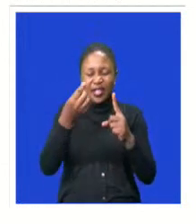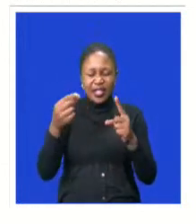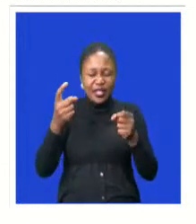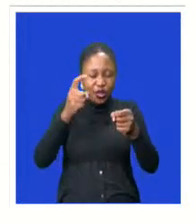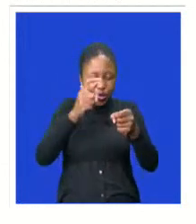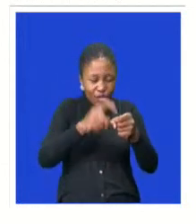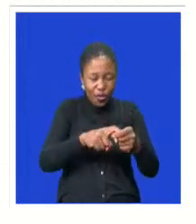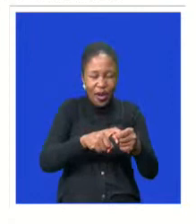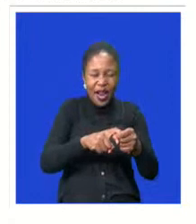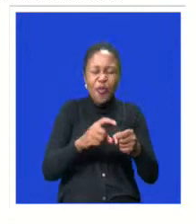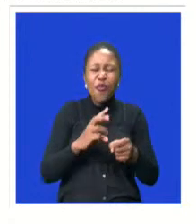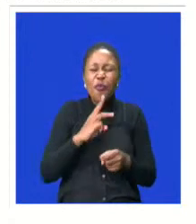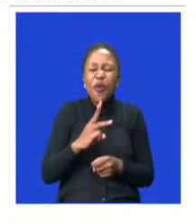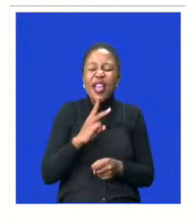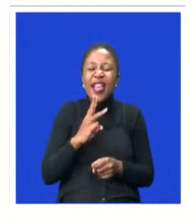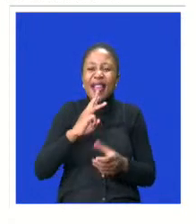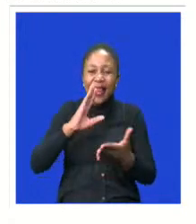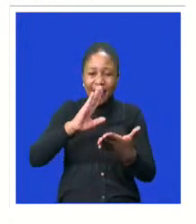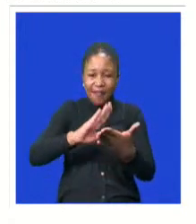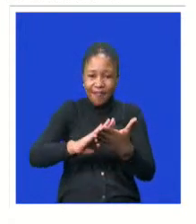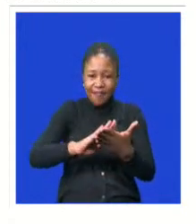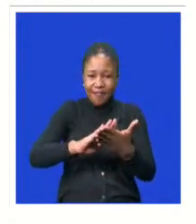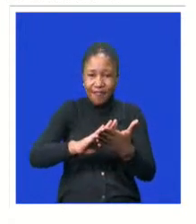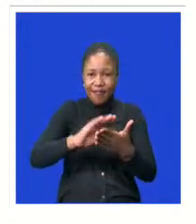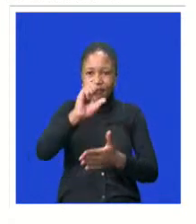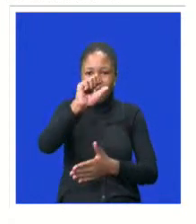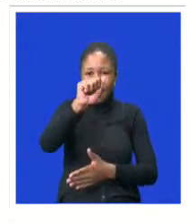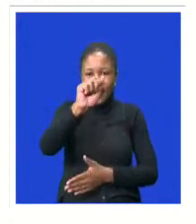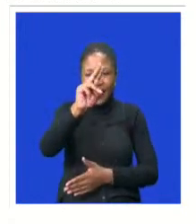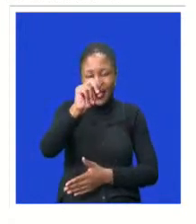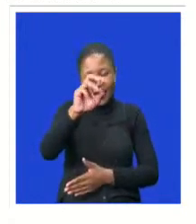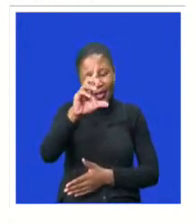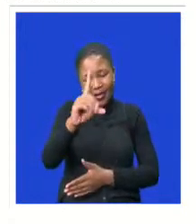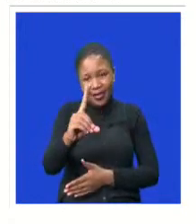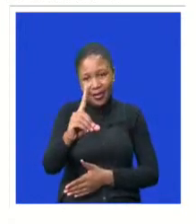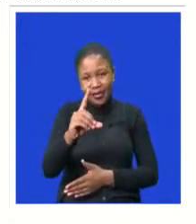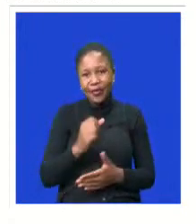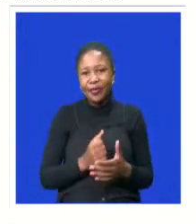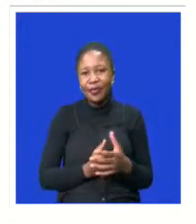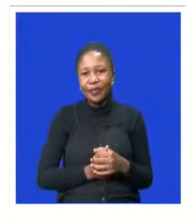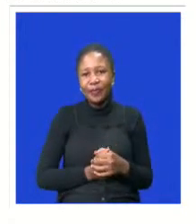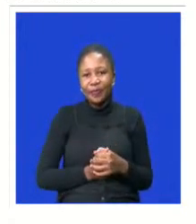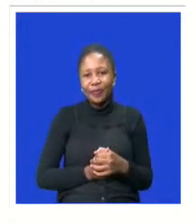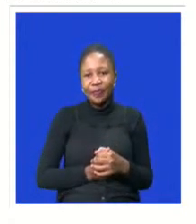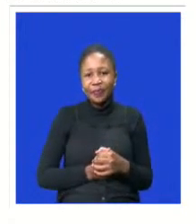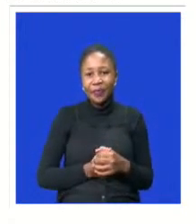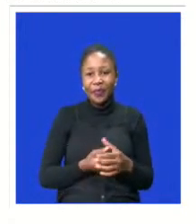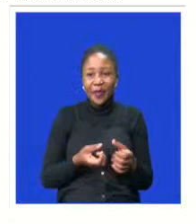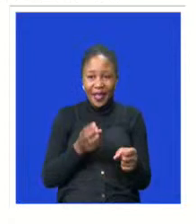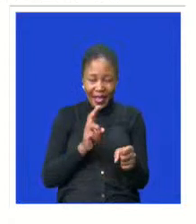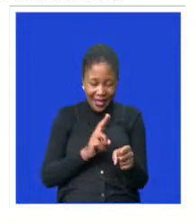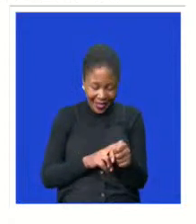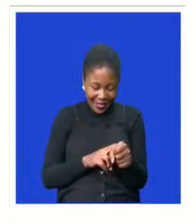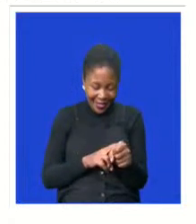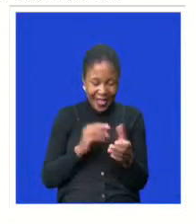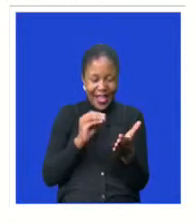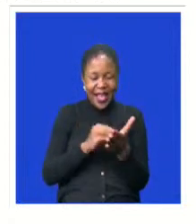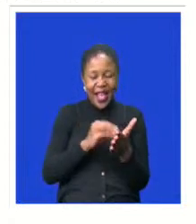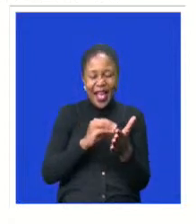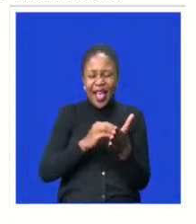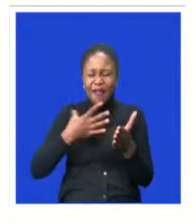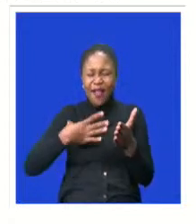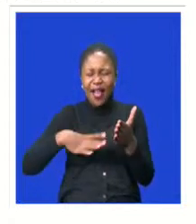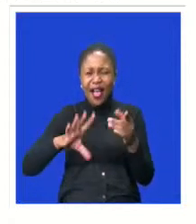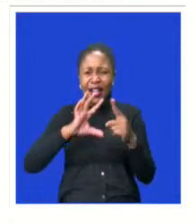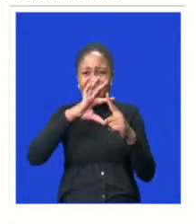Then we move on to complex sentences. A complex sentence joins a simple sentence and a subordinate